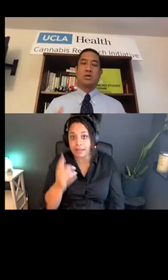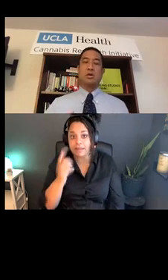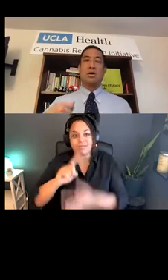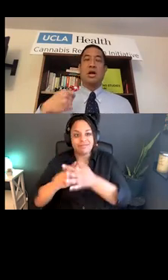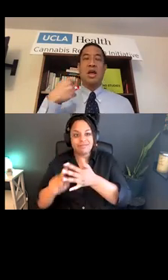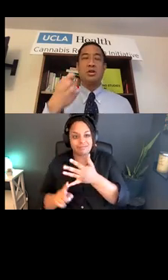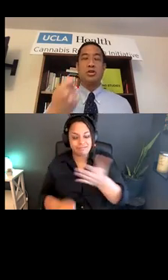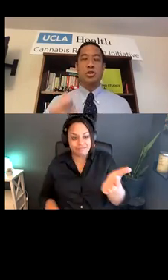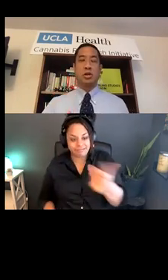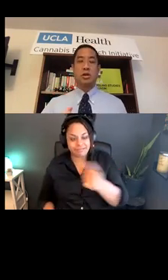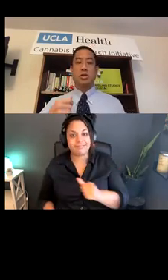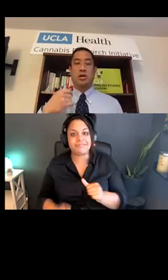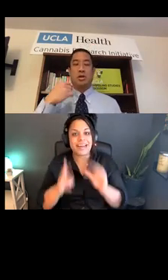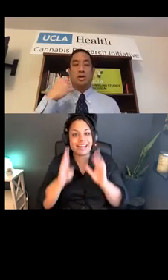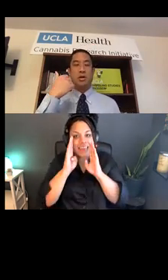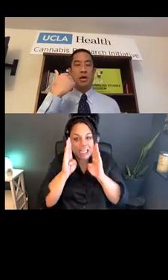domains? Attention,